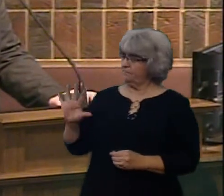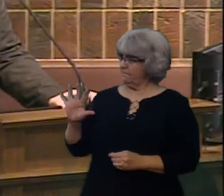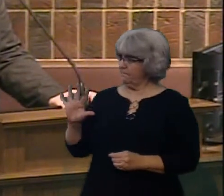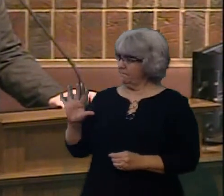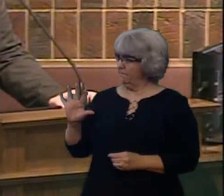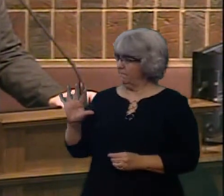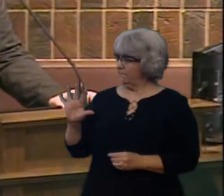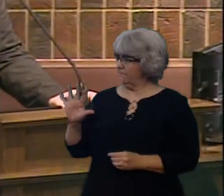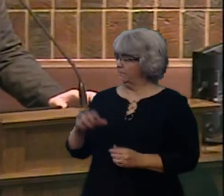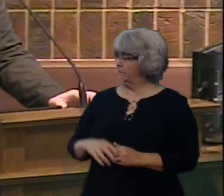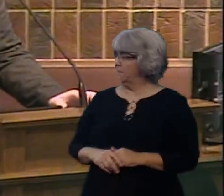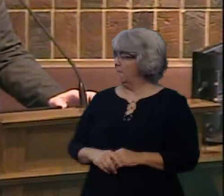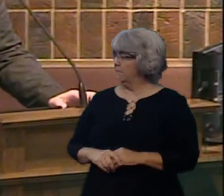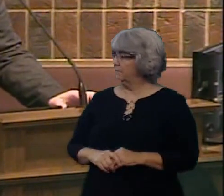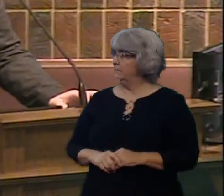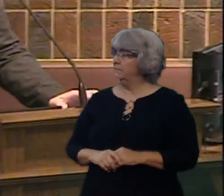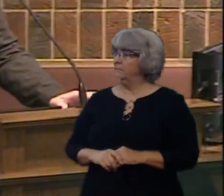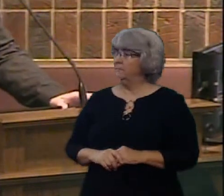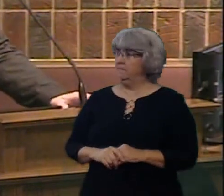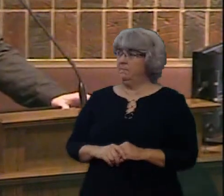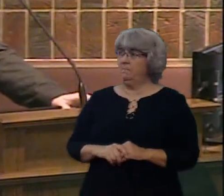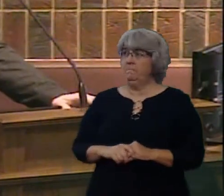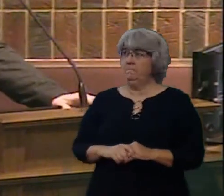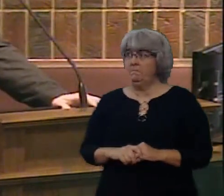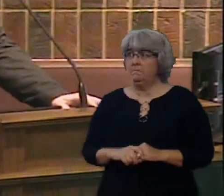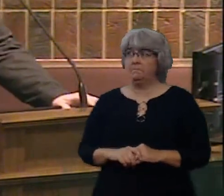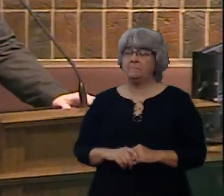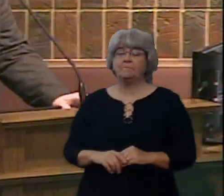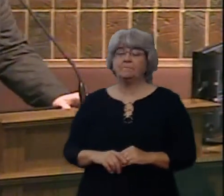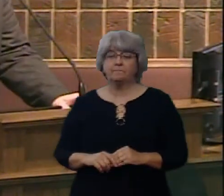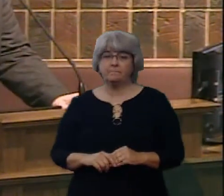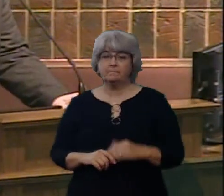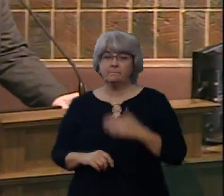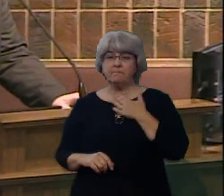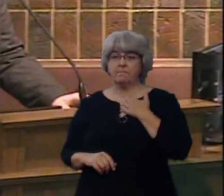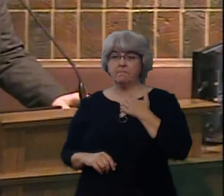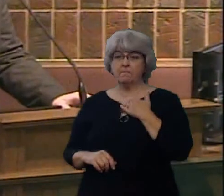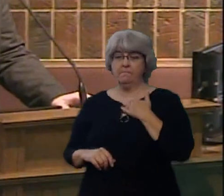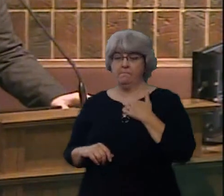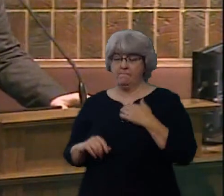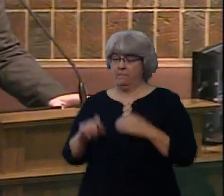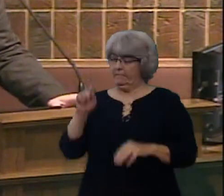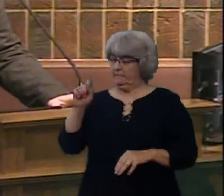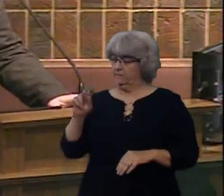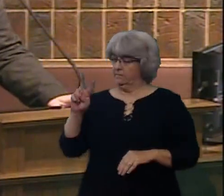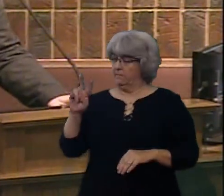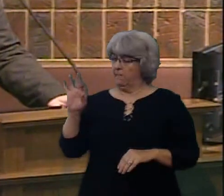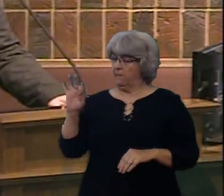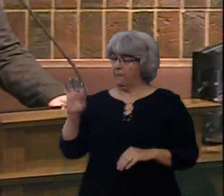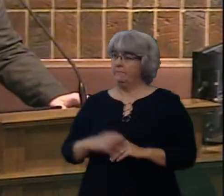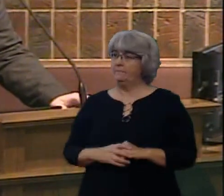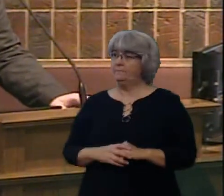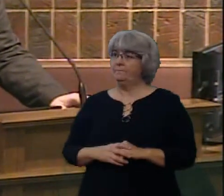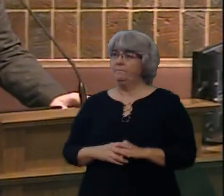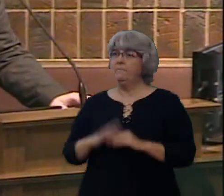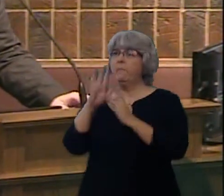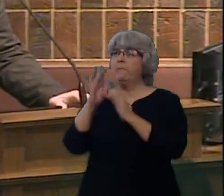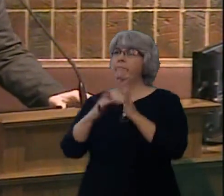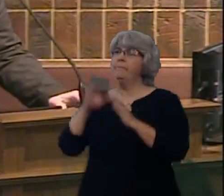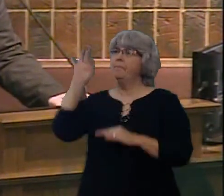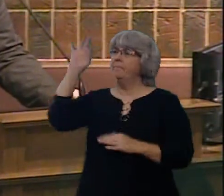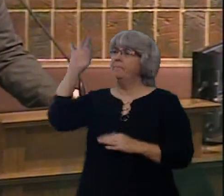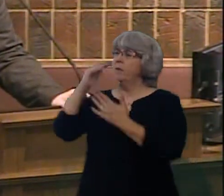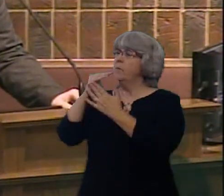Matthew chapter 5, verse 29. Jesus in the Sermon on the Mount, he's saying right